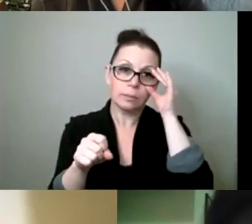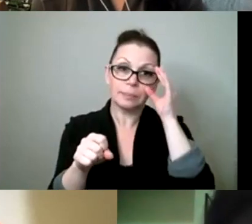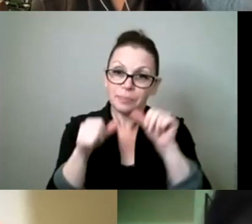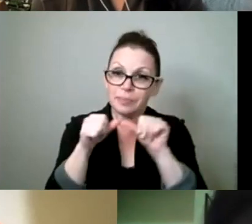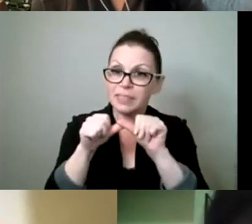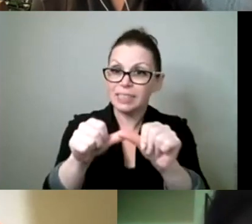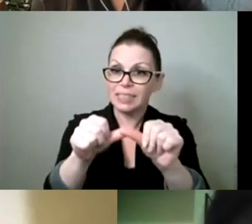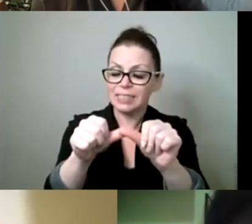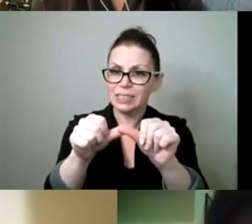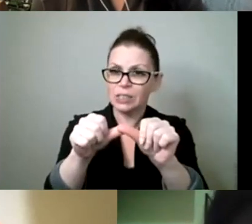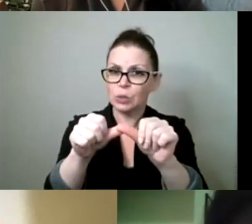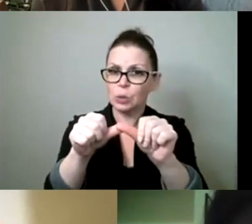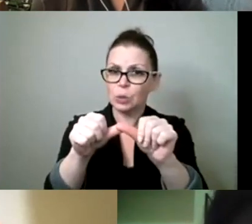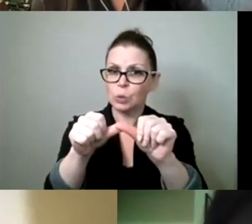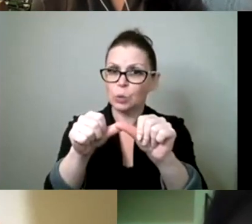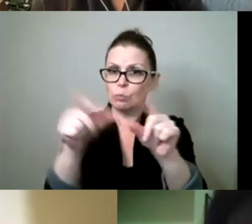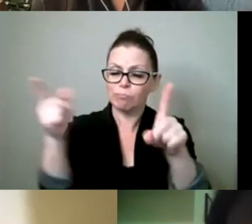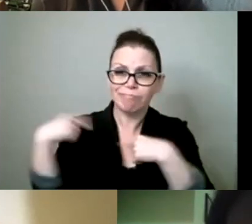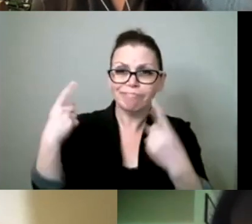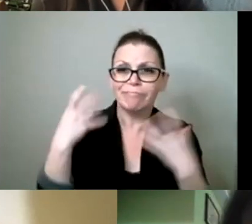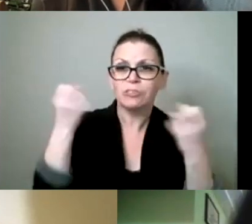continue to push through all these years?